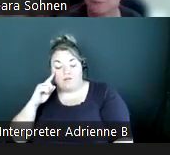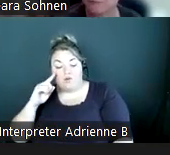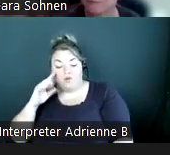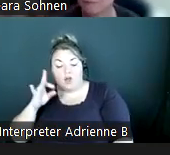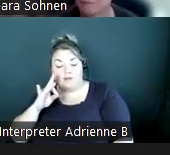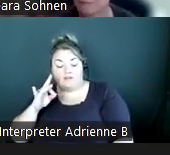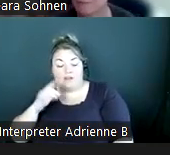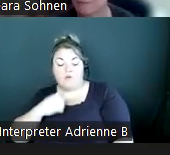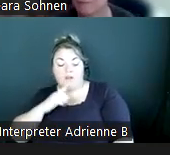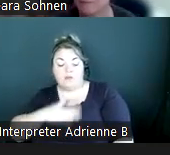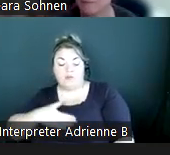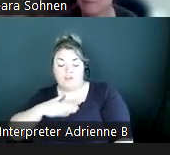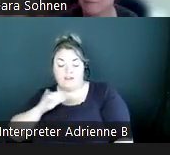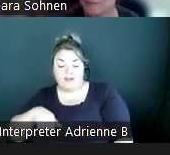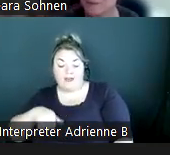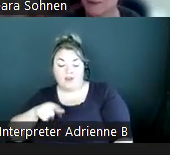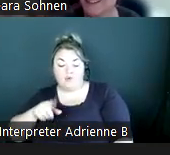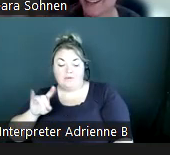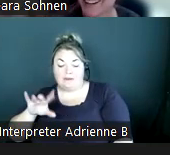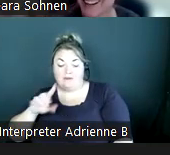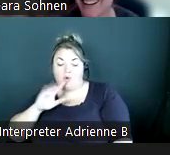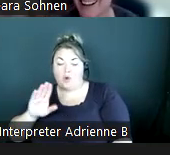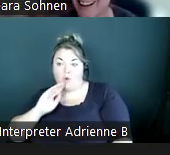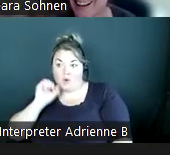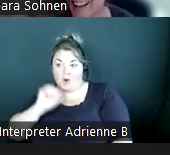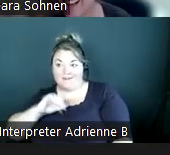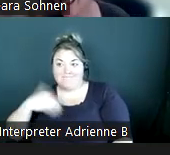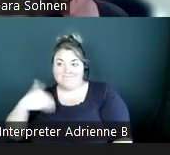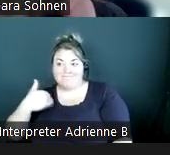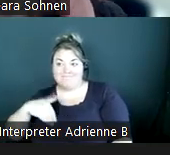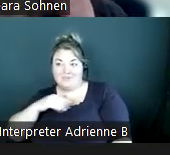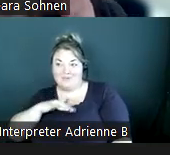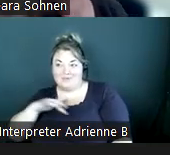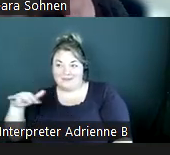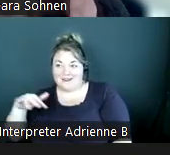Barbara. And I really appreciate that you did your homework in advance, coming to with